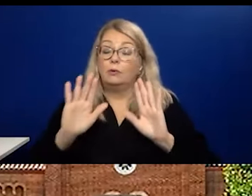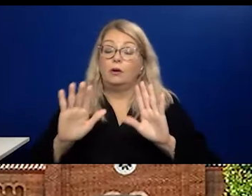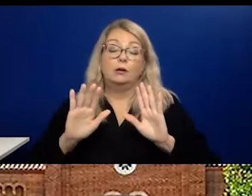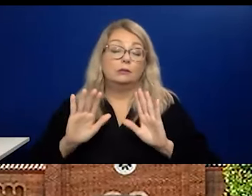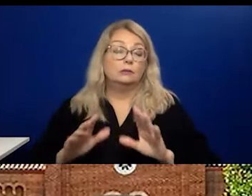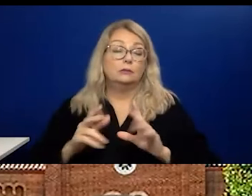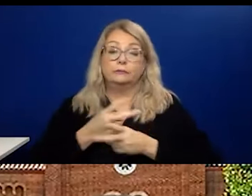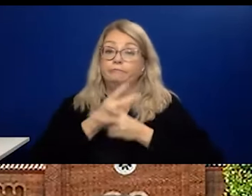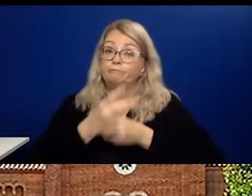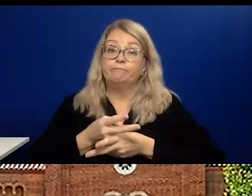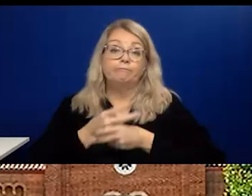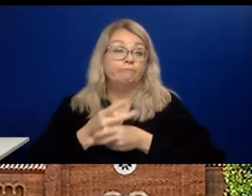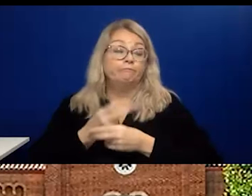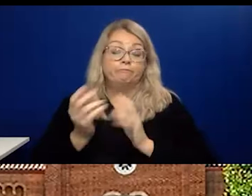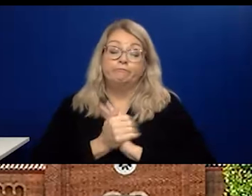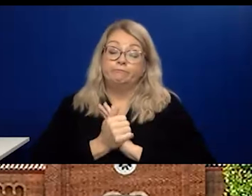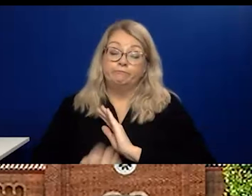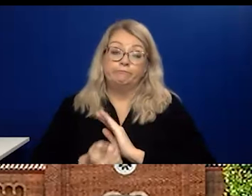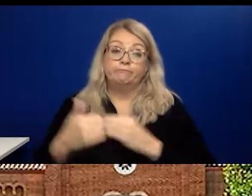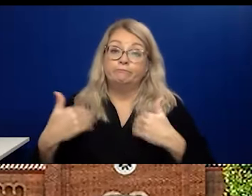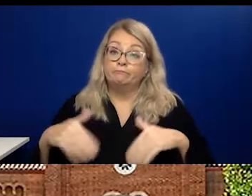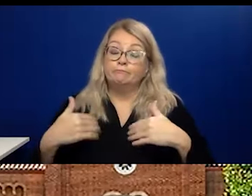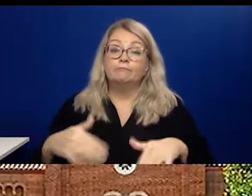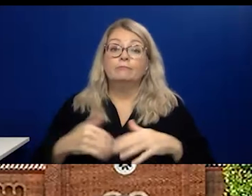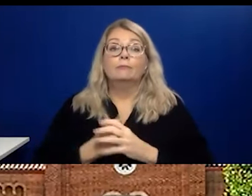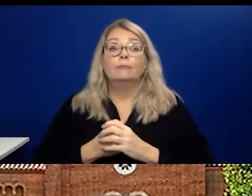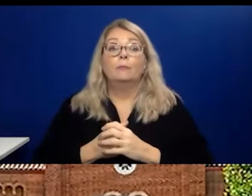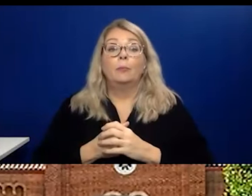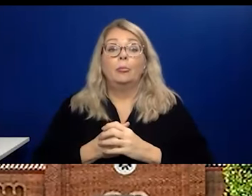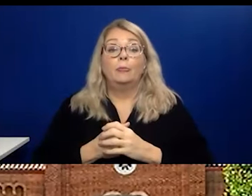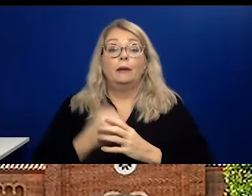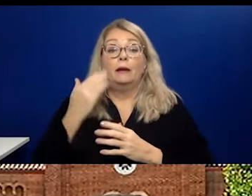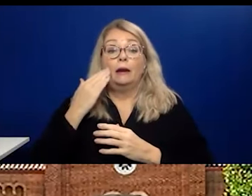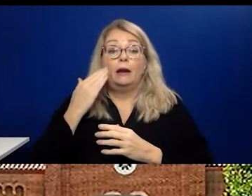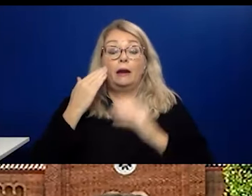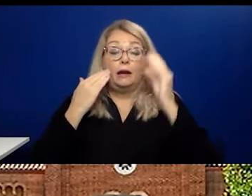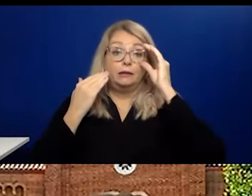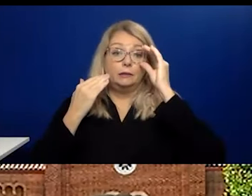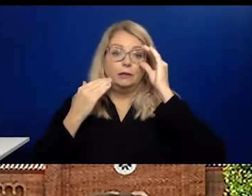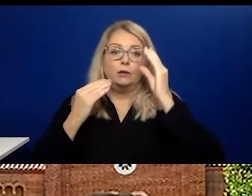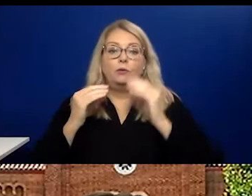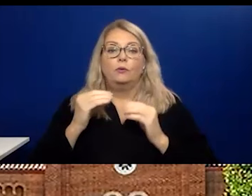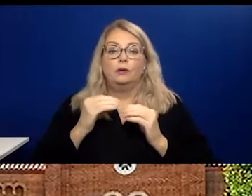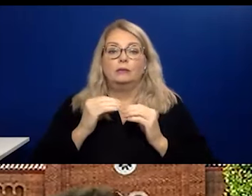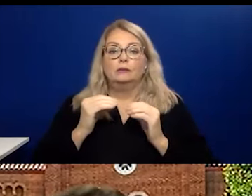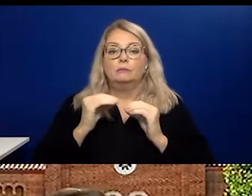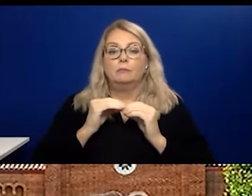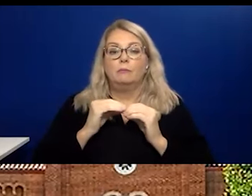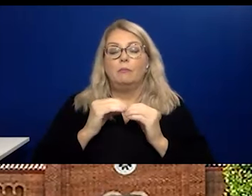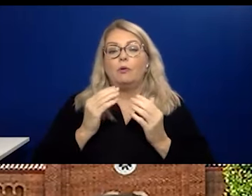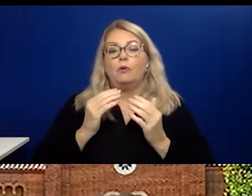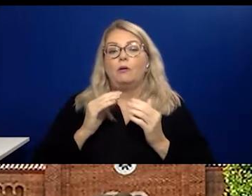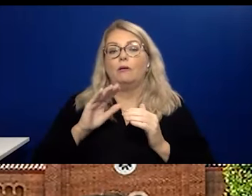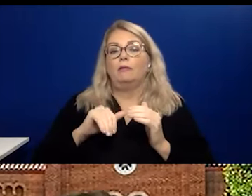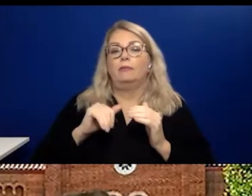her. And but I know that there's more than just this person. What happens when he's